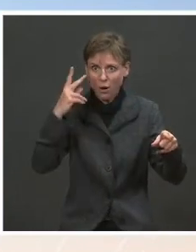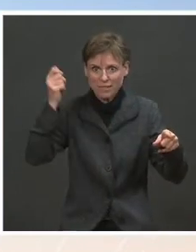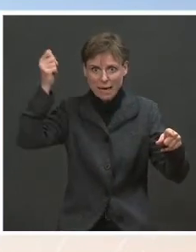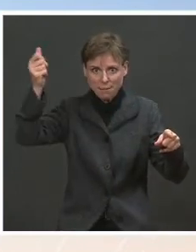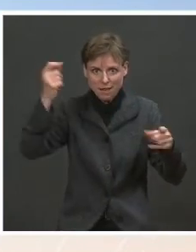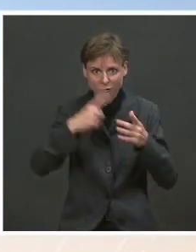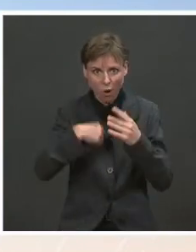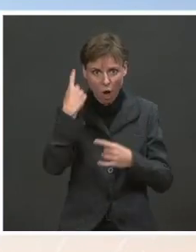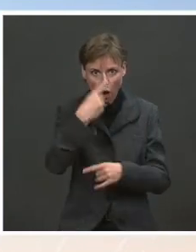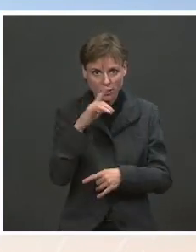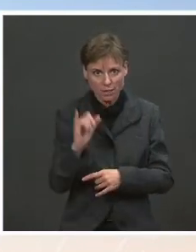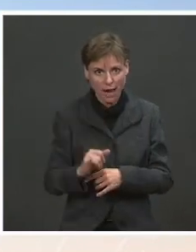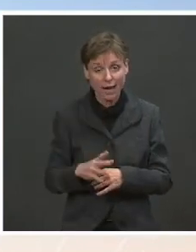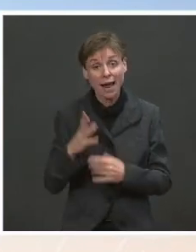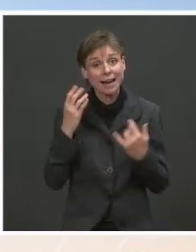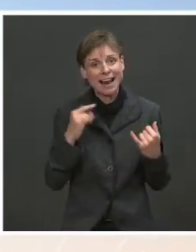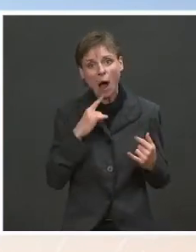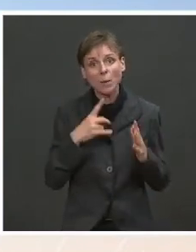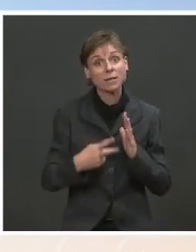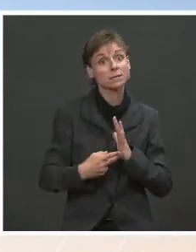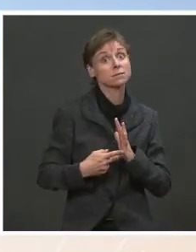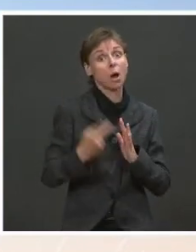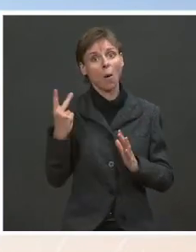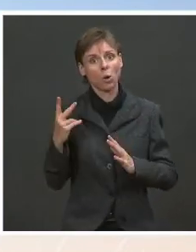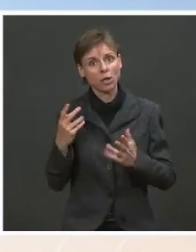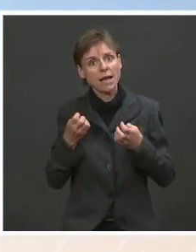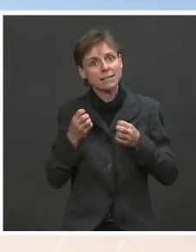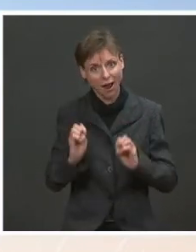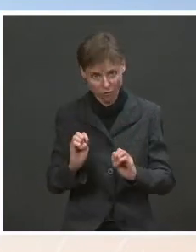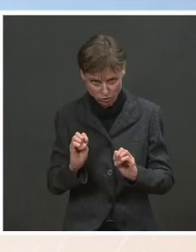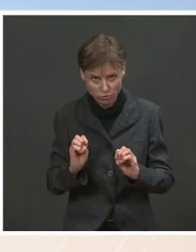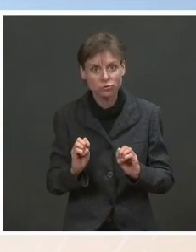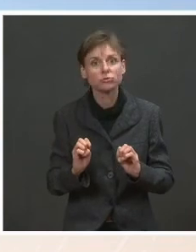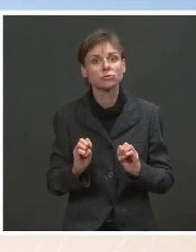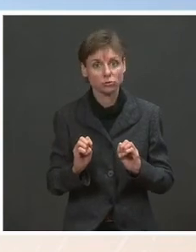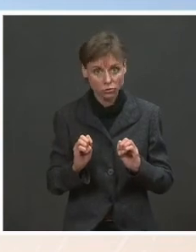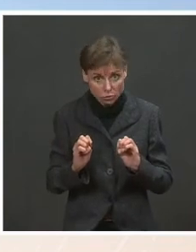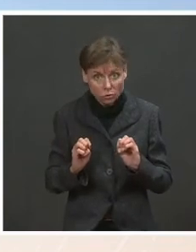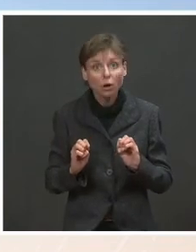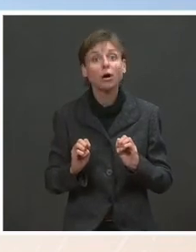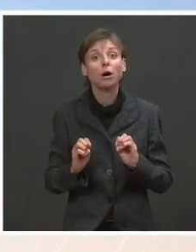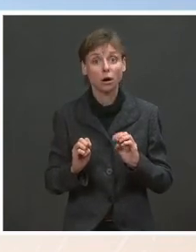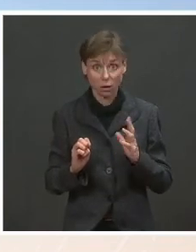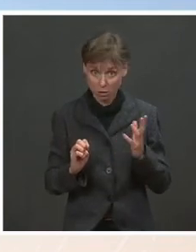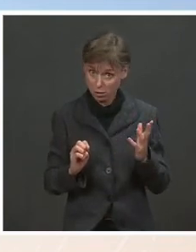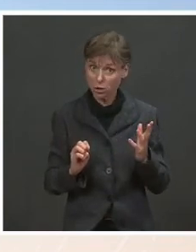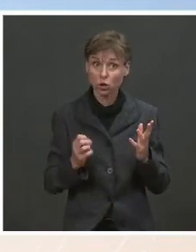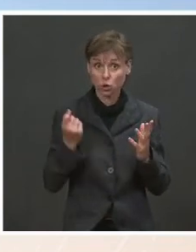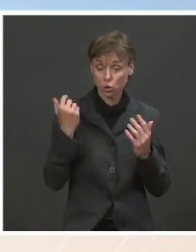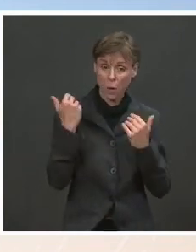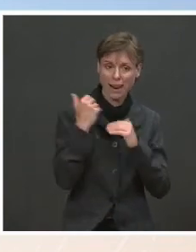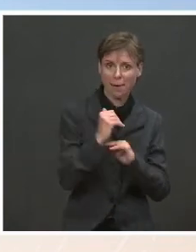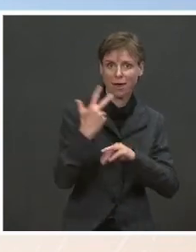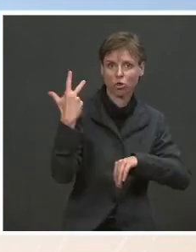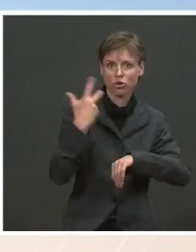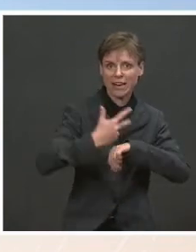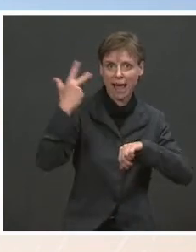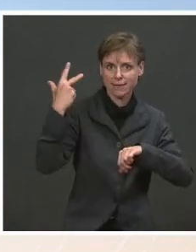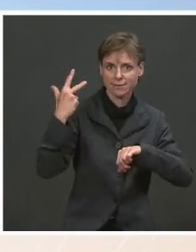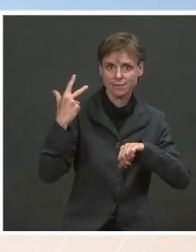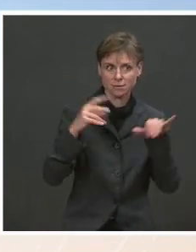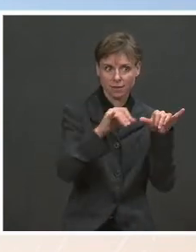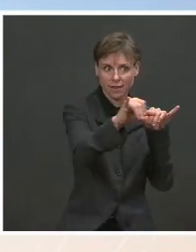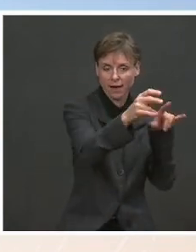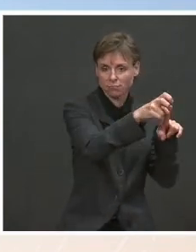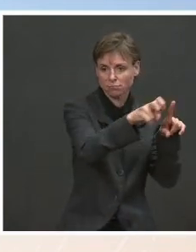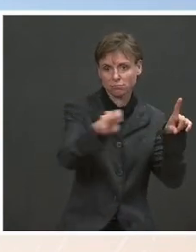already committed before this, his efforts to ensure we limit it to 3 days, and that we move kids as